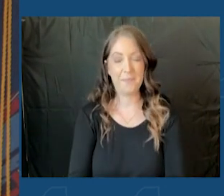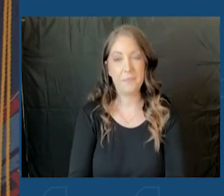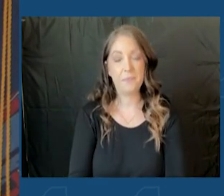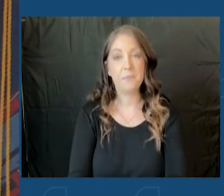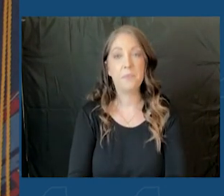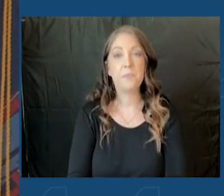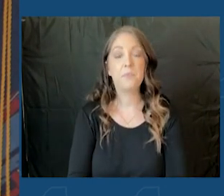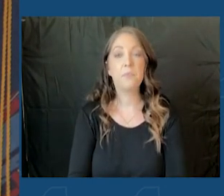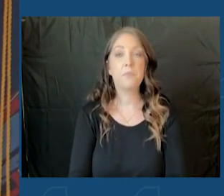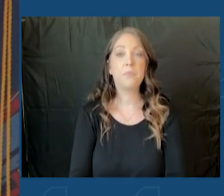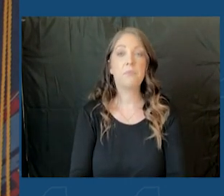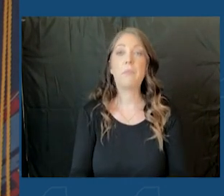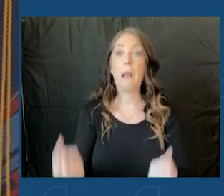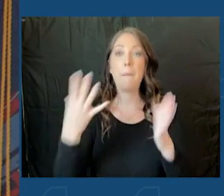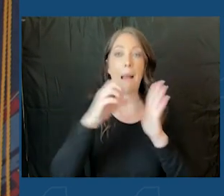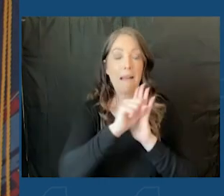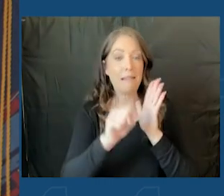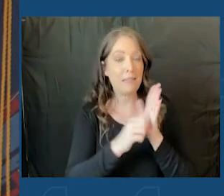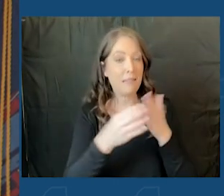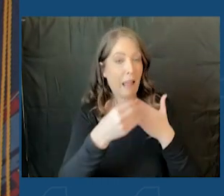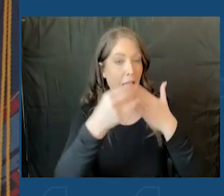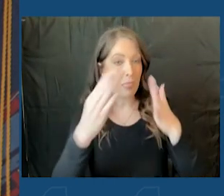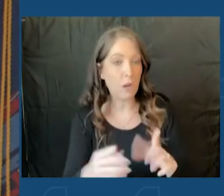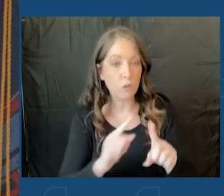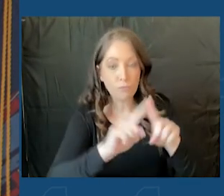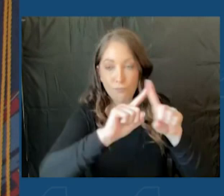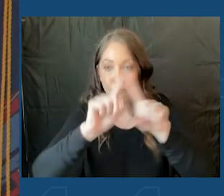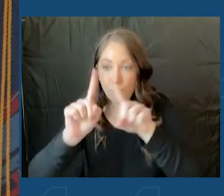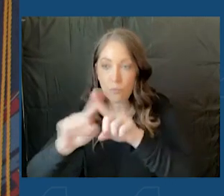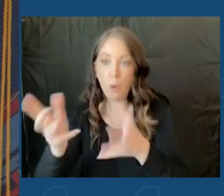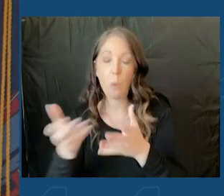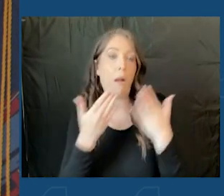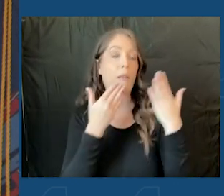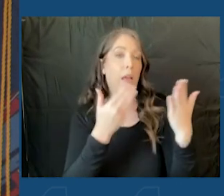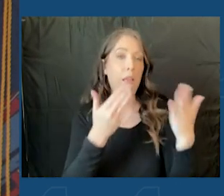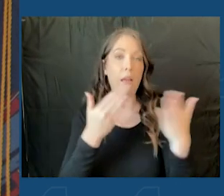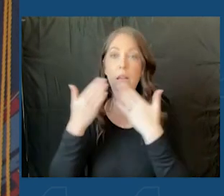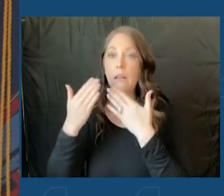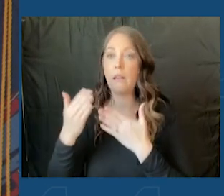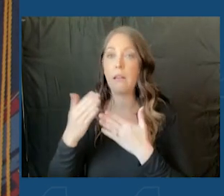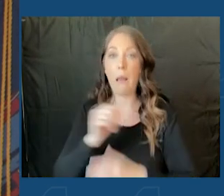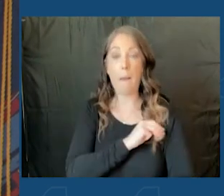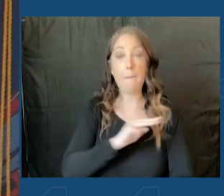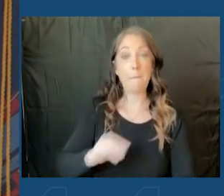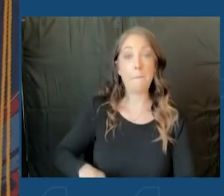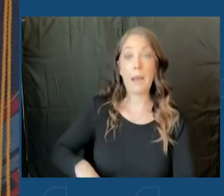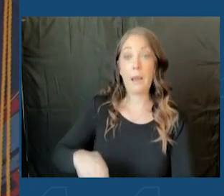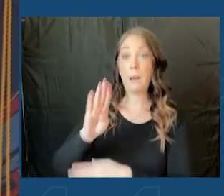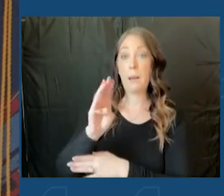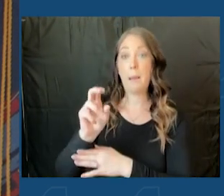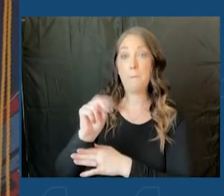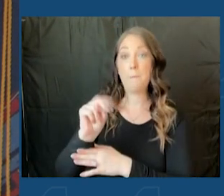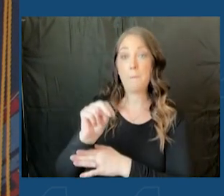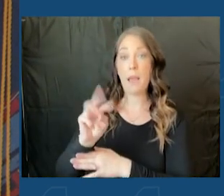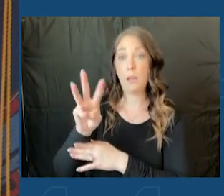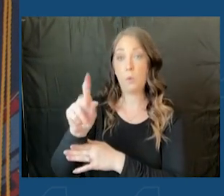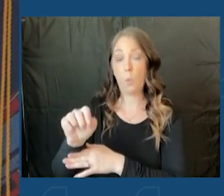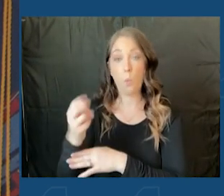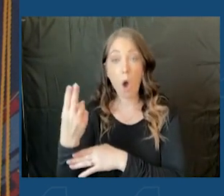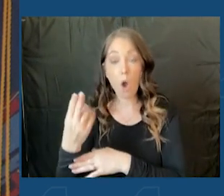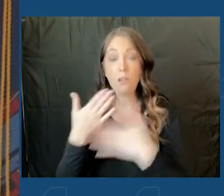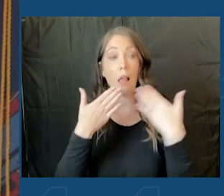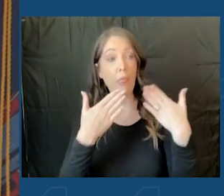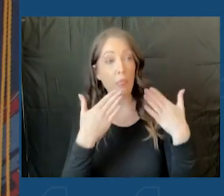Many state leaders, I want to thank you. I know you're recognized, but also our Mayor Ben Walsh is here. I want to thank the mayor for joining us. Good to see you, Mayor. And our